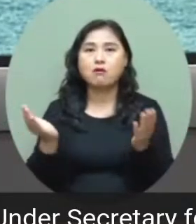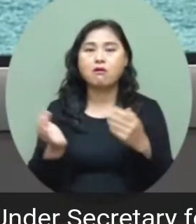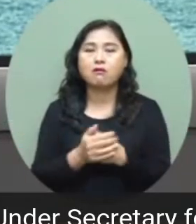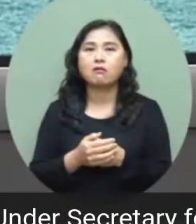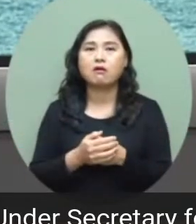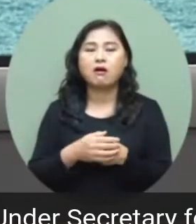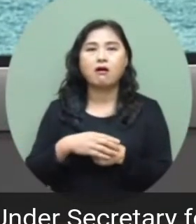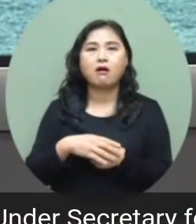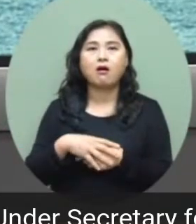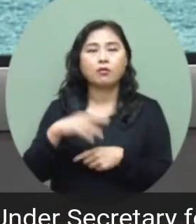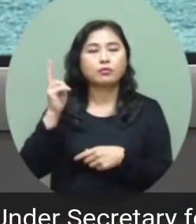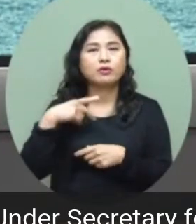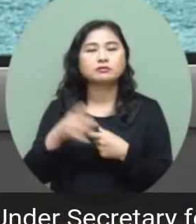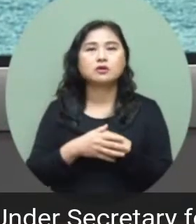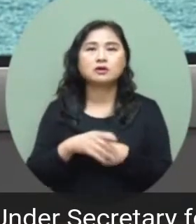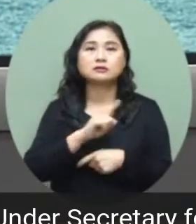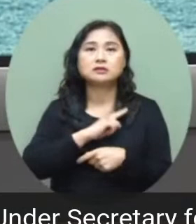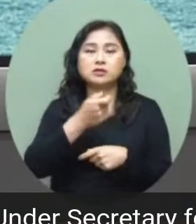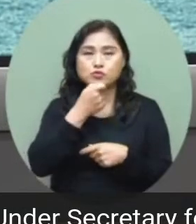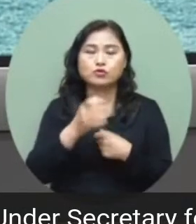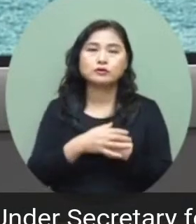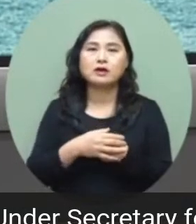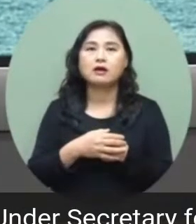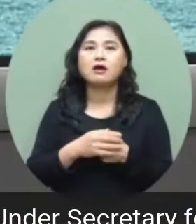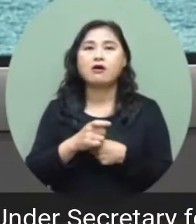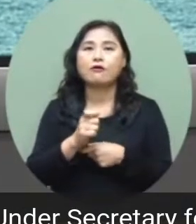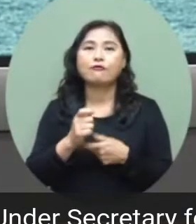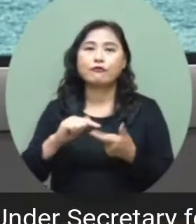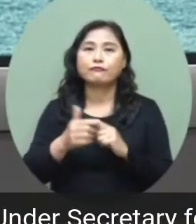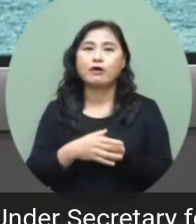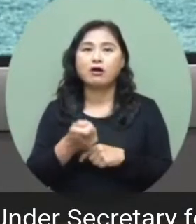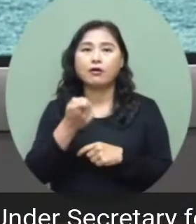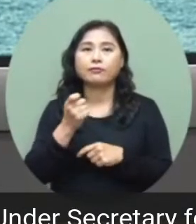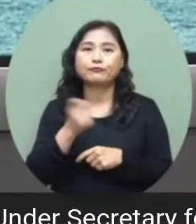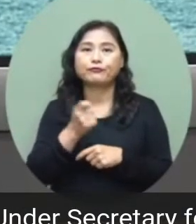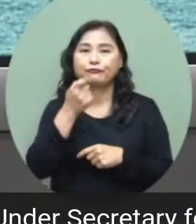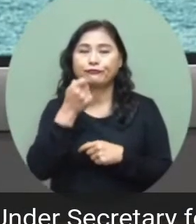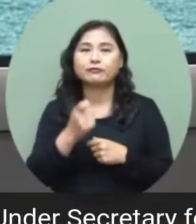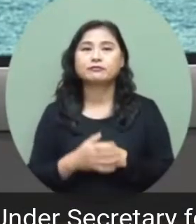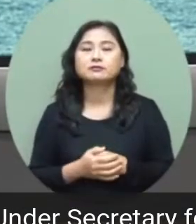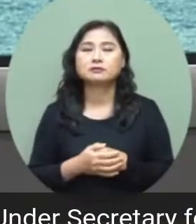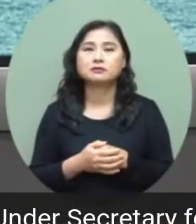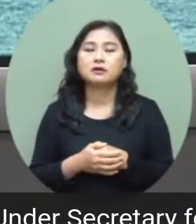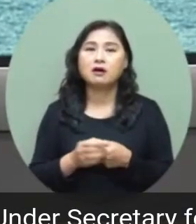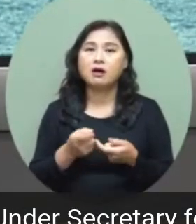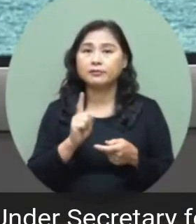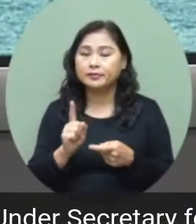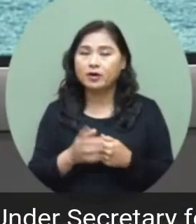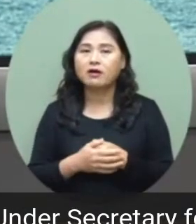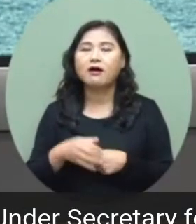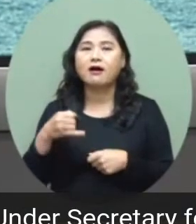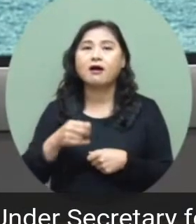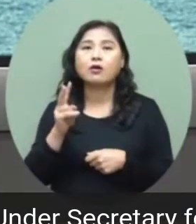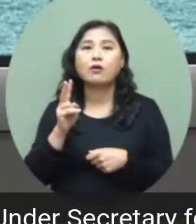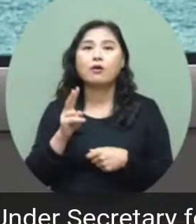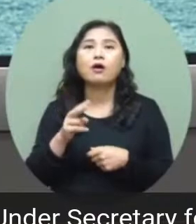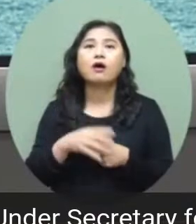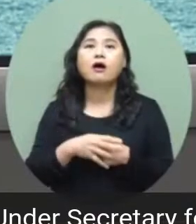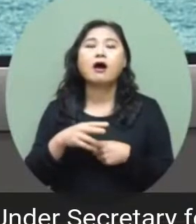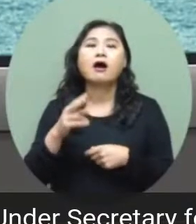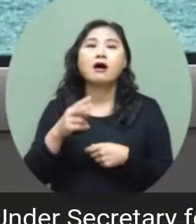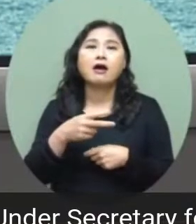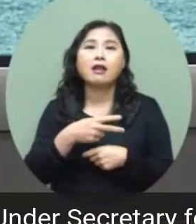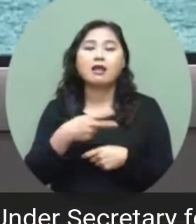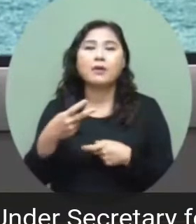free RAT kits to elderly people to encourage them to get tested. These are the details.